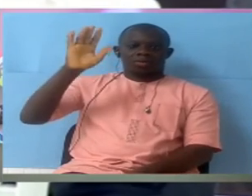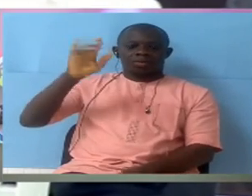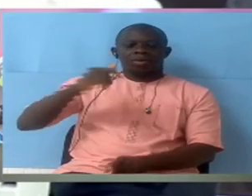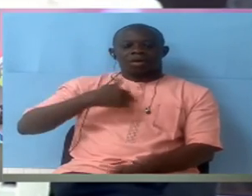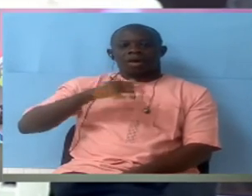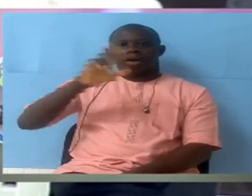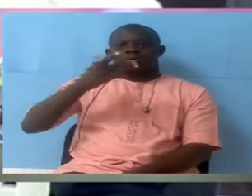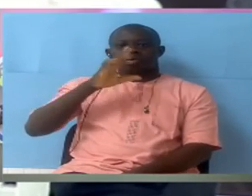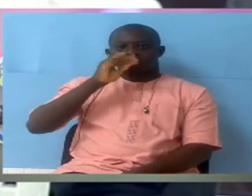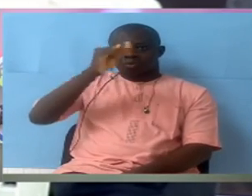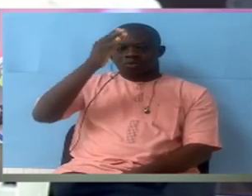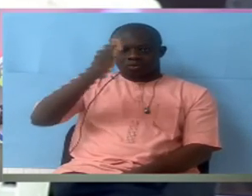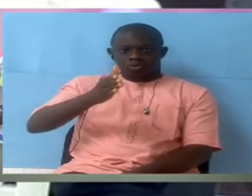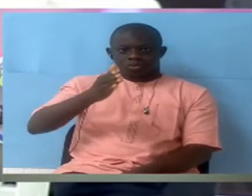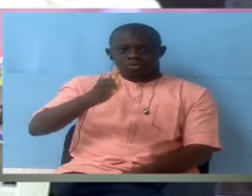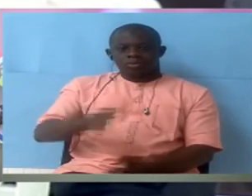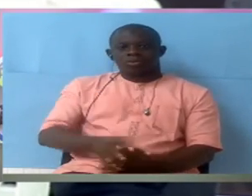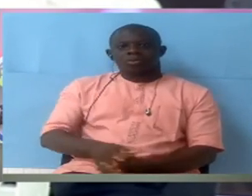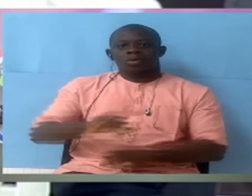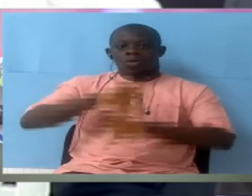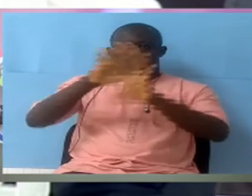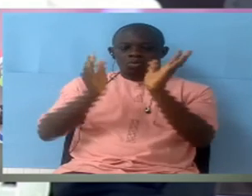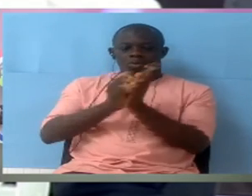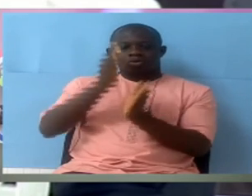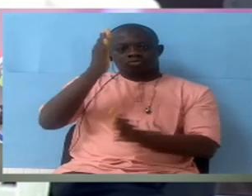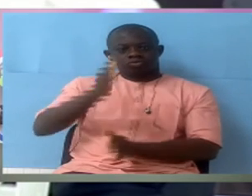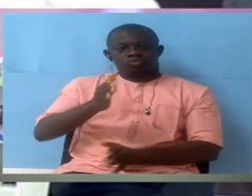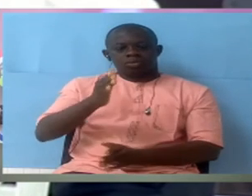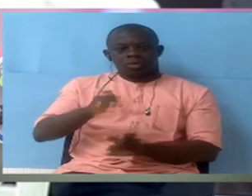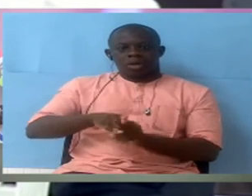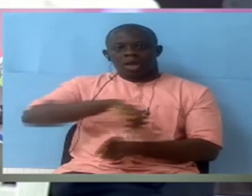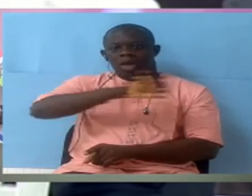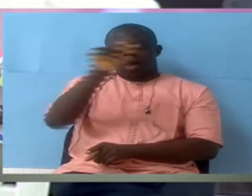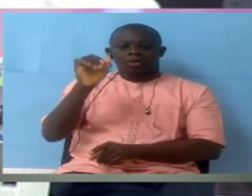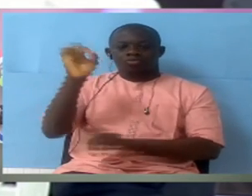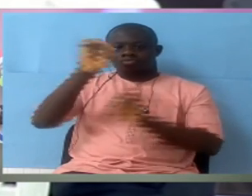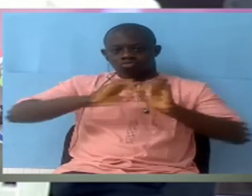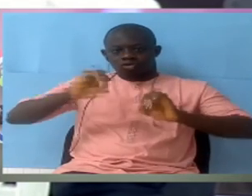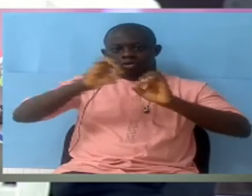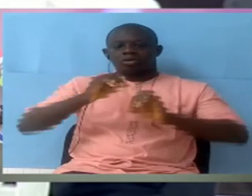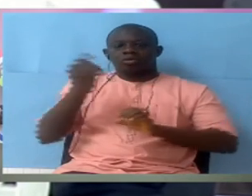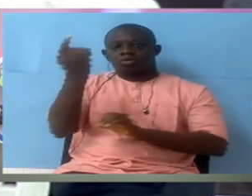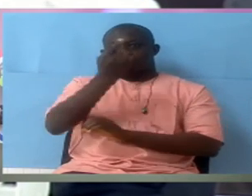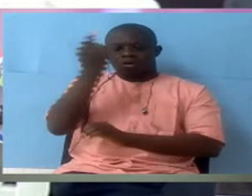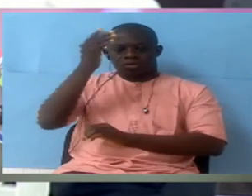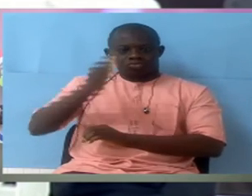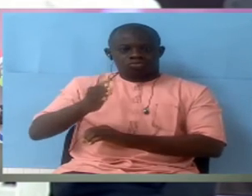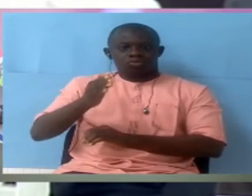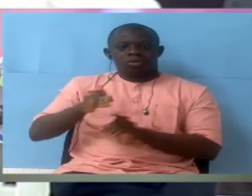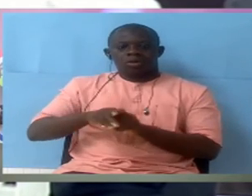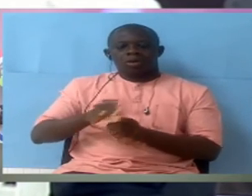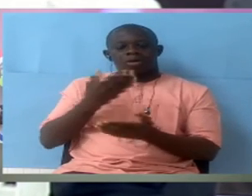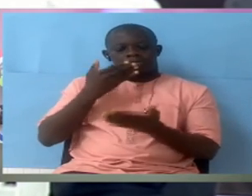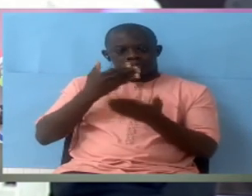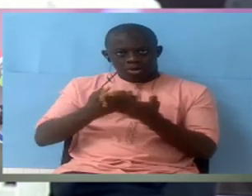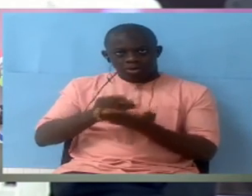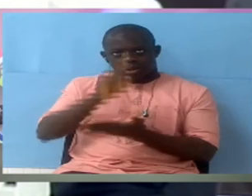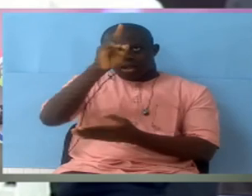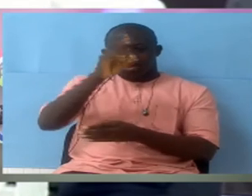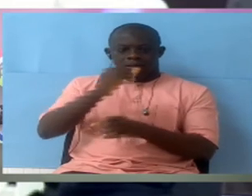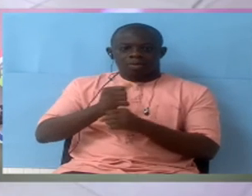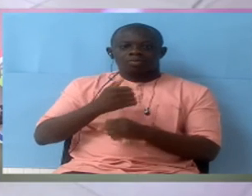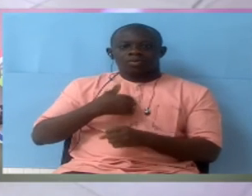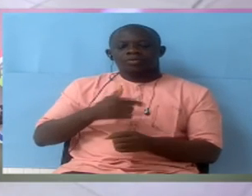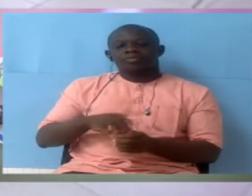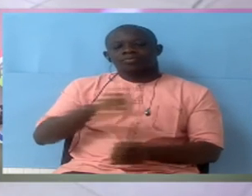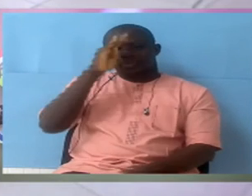I'll speak the truth. I speak the truth. The whole truth. The whole truth. And nothing but the truth. And nothing but the truth. So help me God. So help me